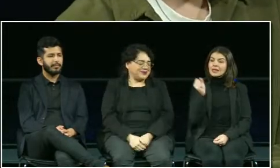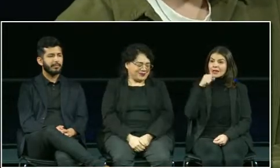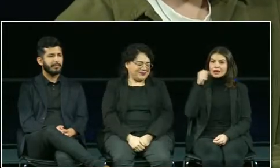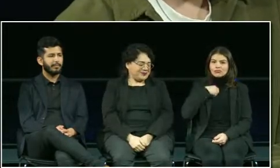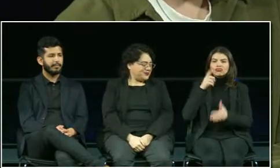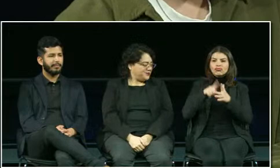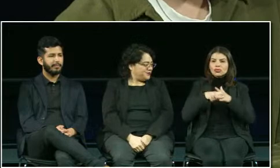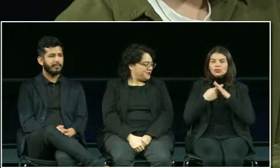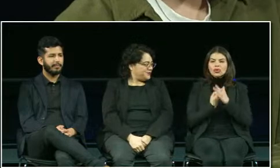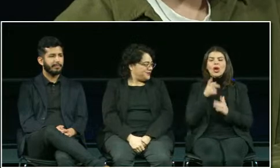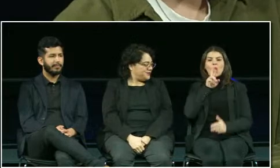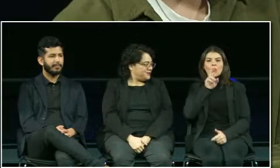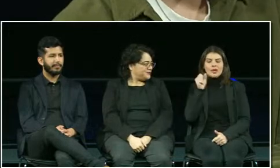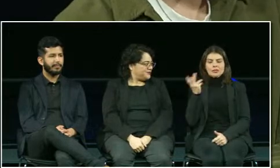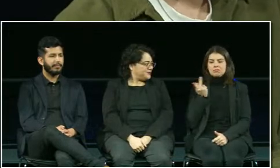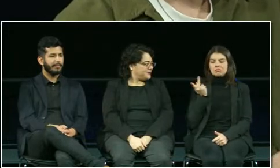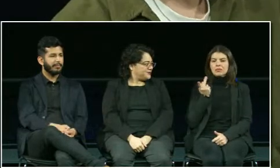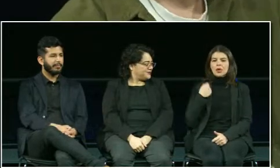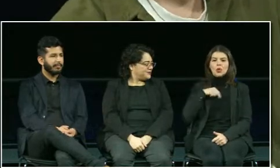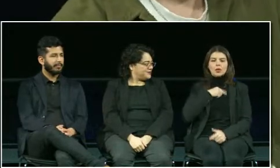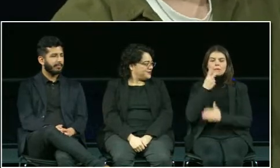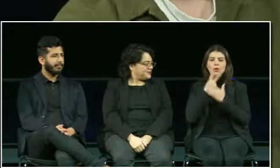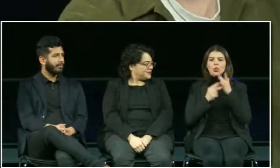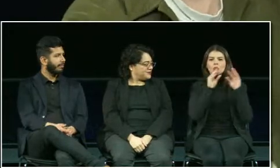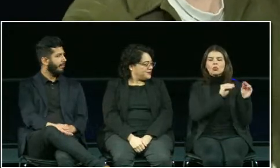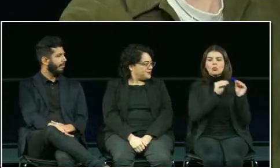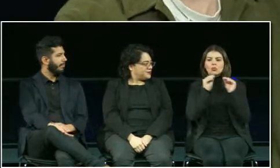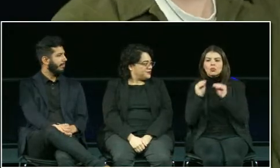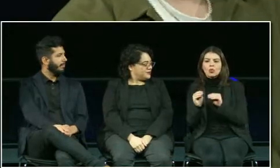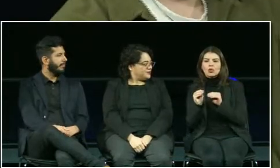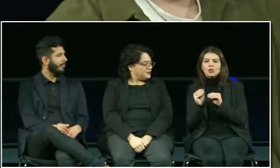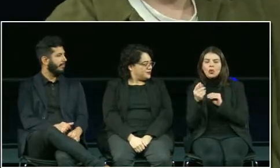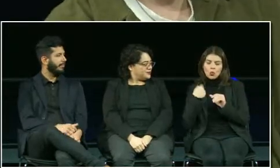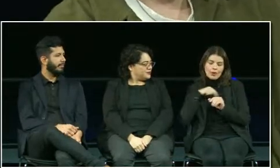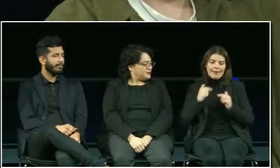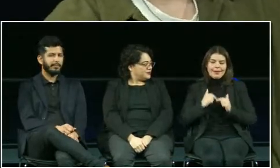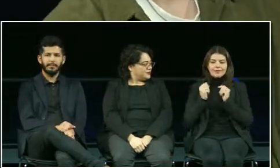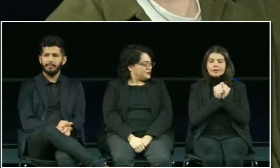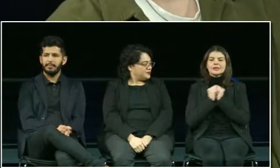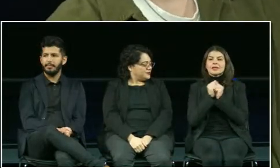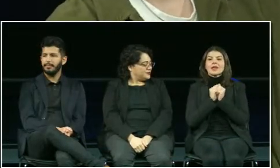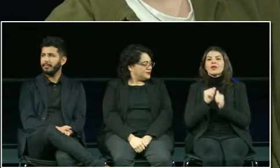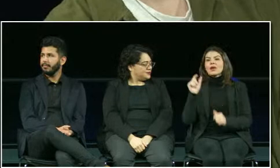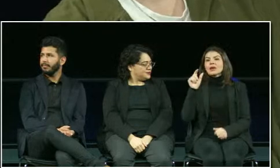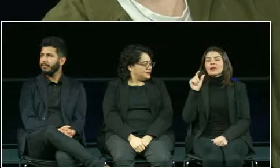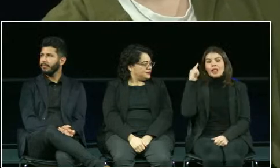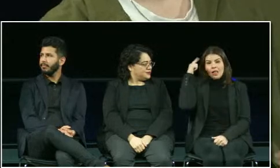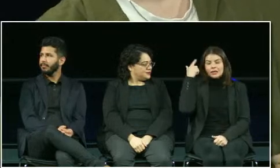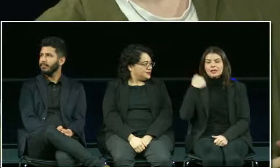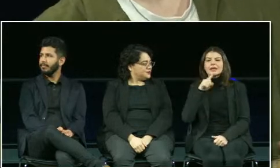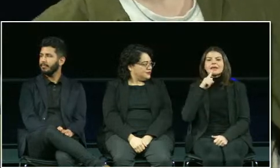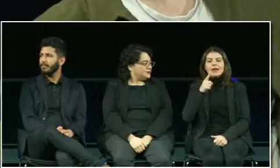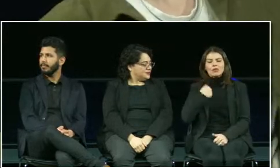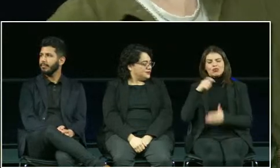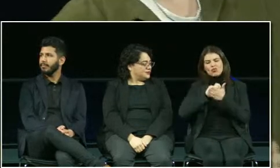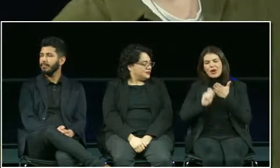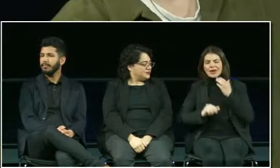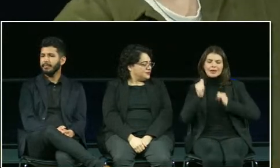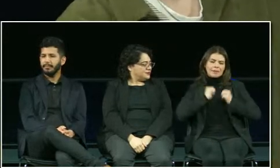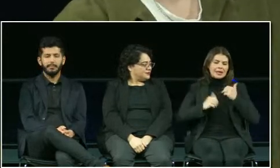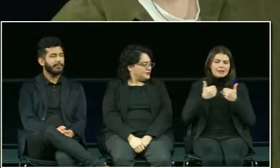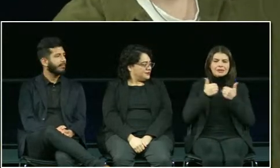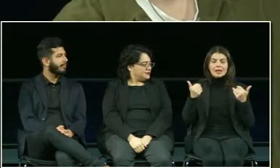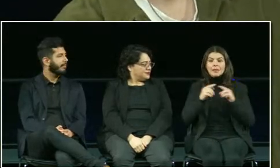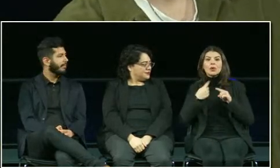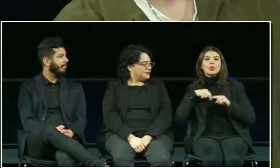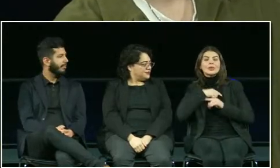with, Ross and I had both moved. We had been living together in London. We had been writing plays separately. And